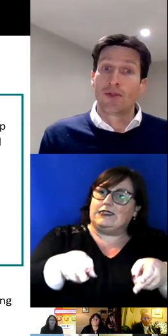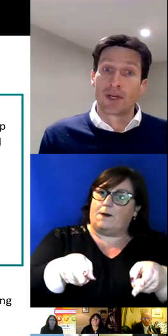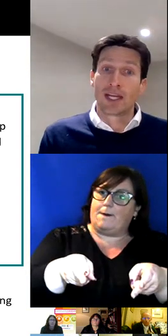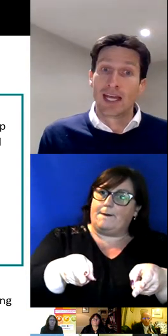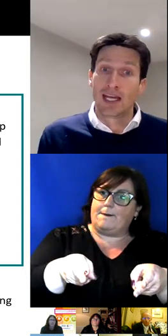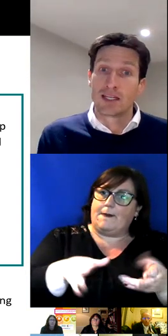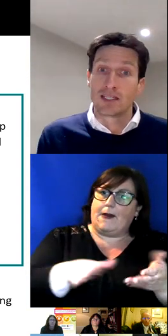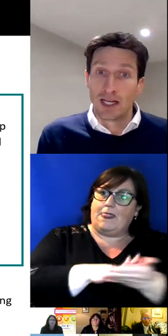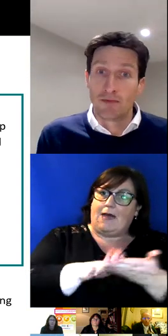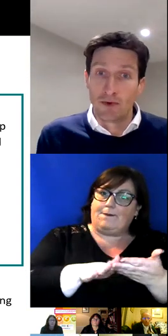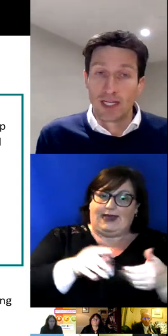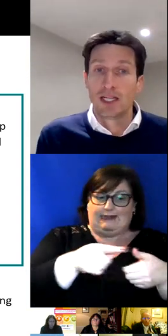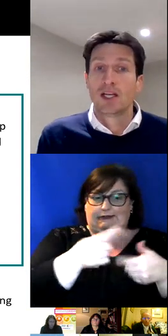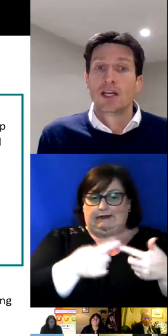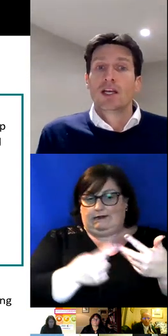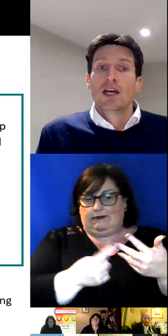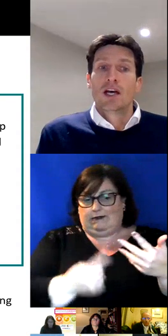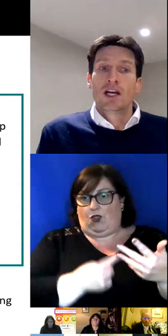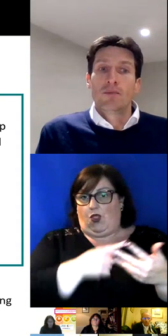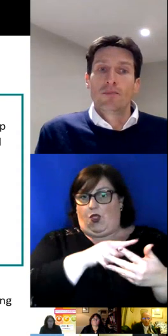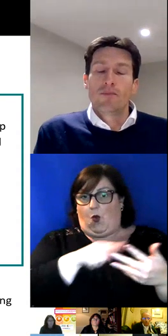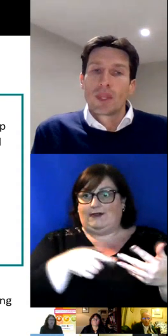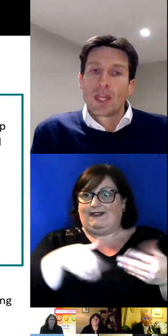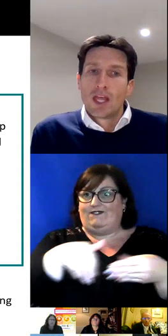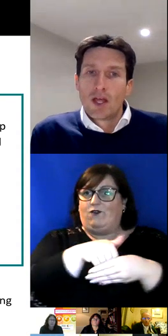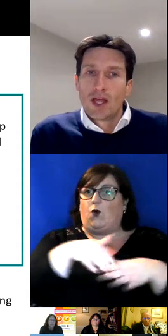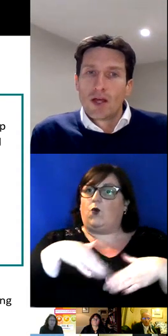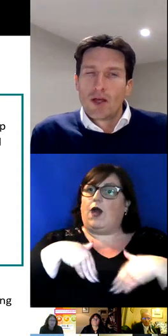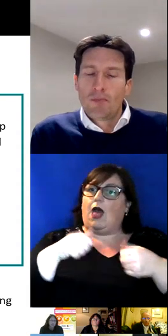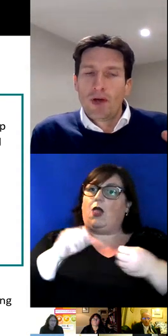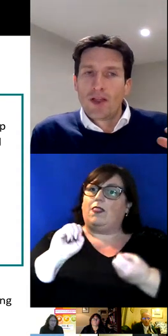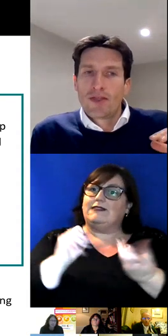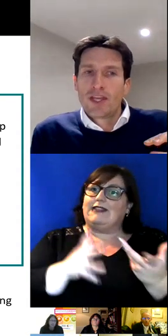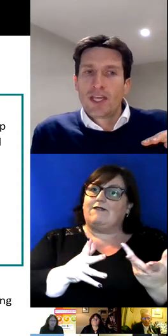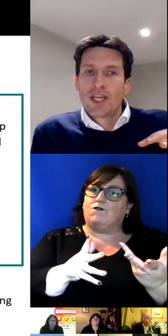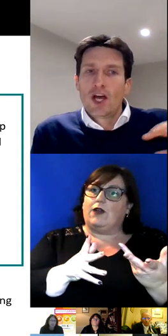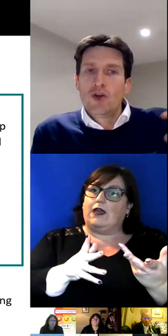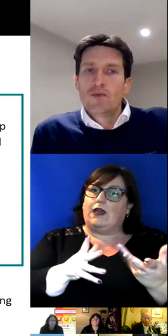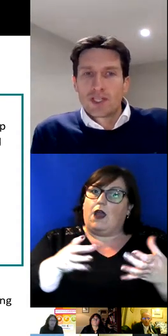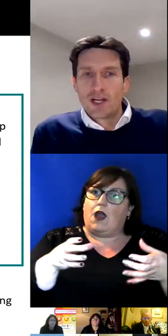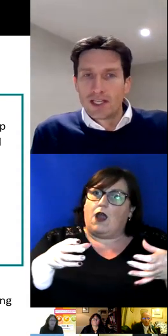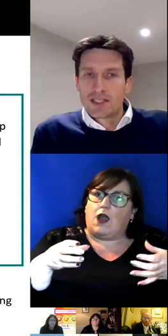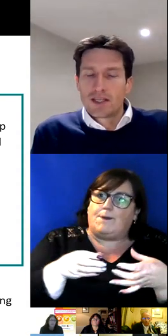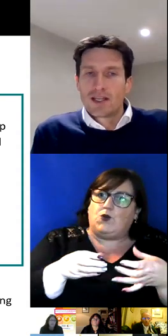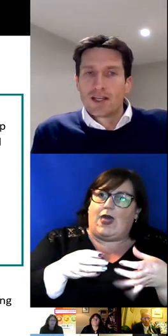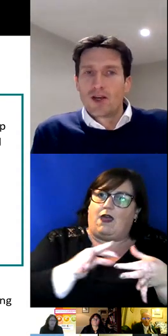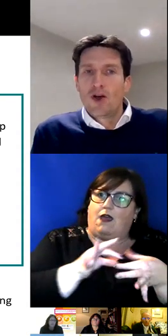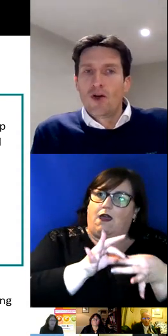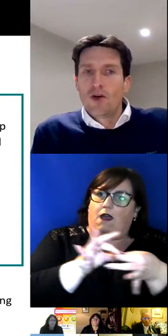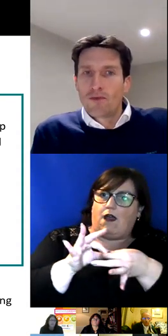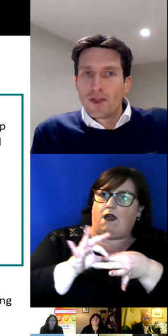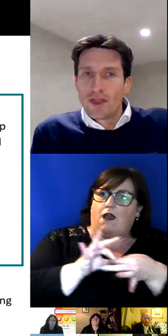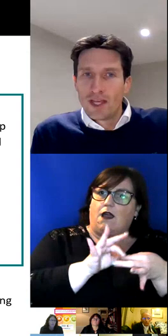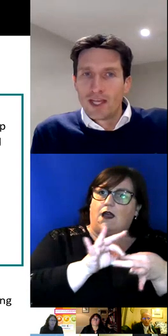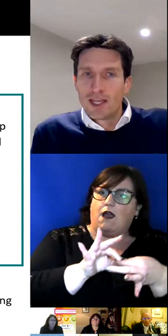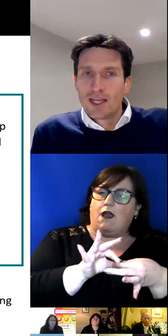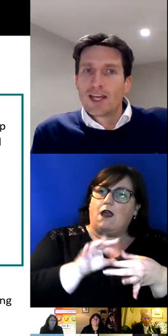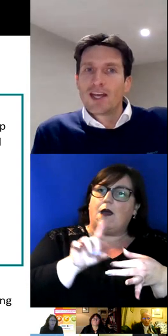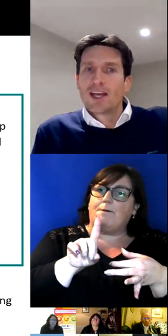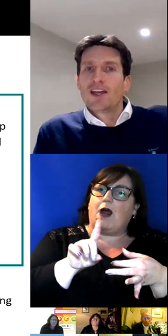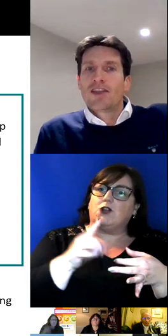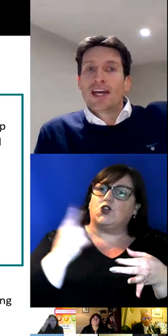that are involved in the health and care delivery. But the oversight of